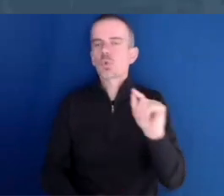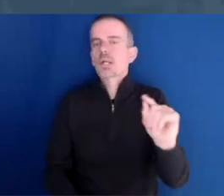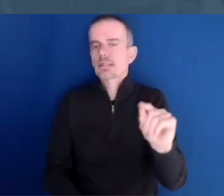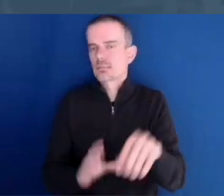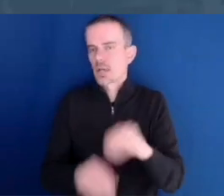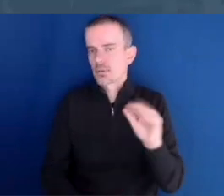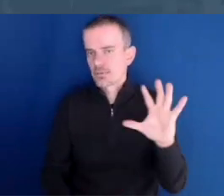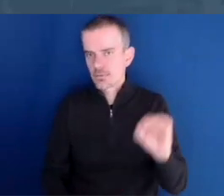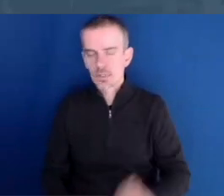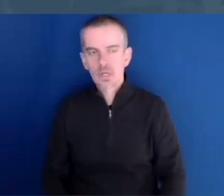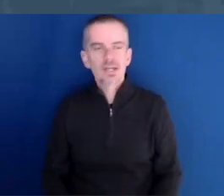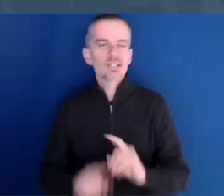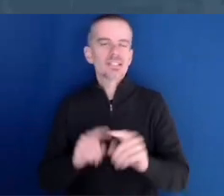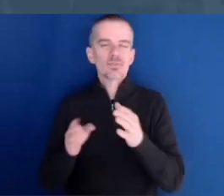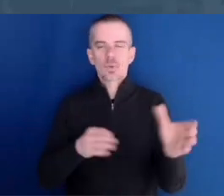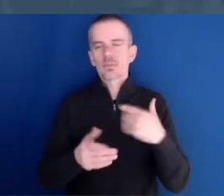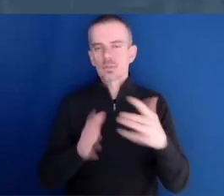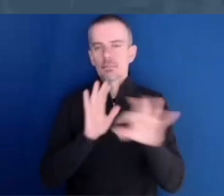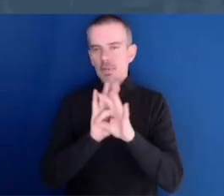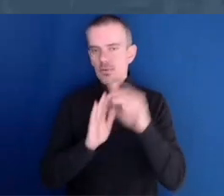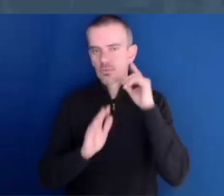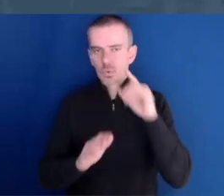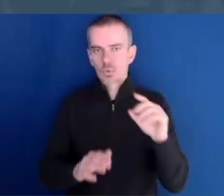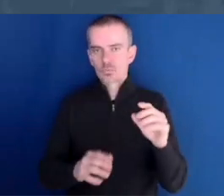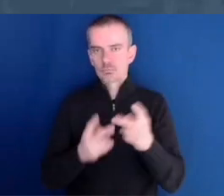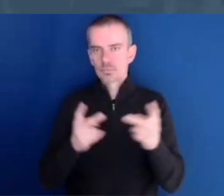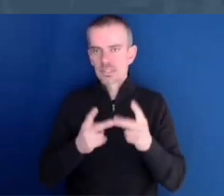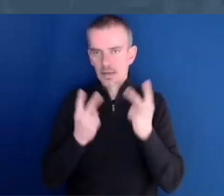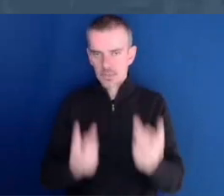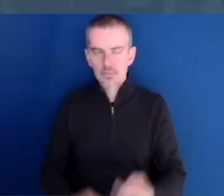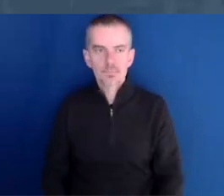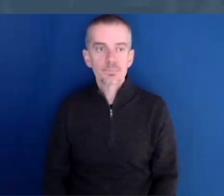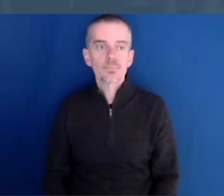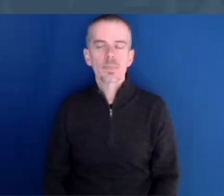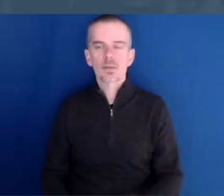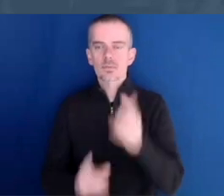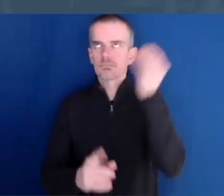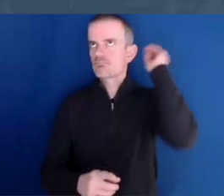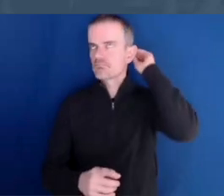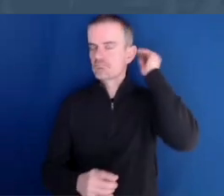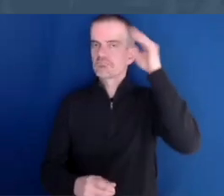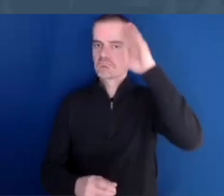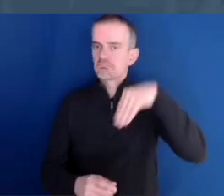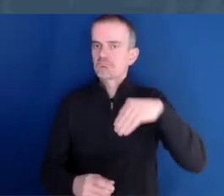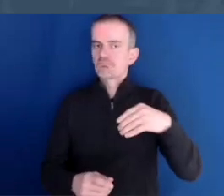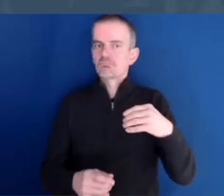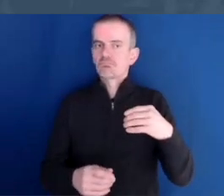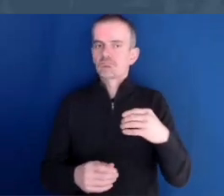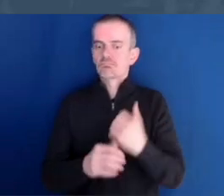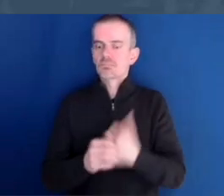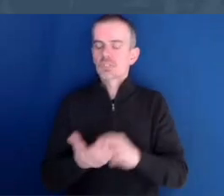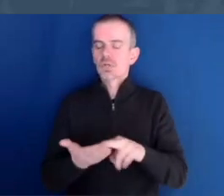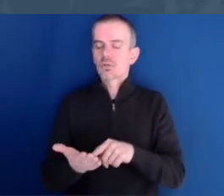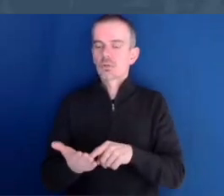get picked for a site visit. And so just, knowing for each of your contracts what might be the case